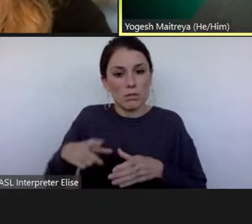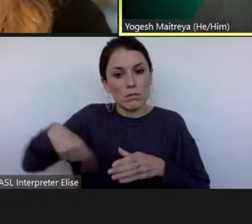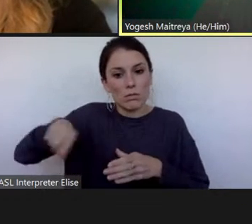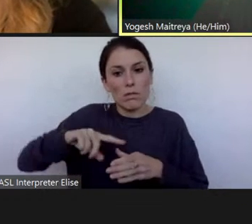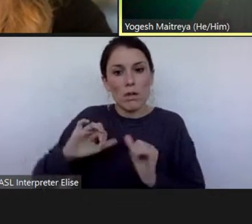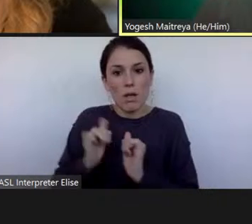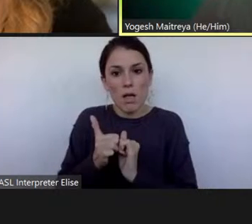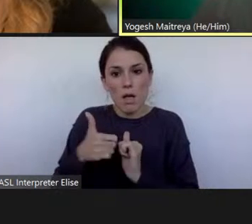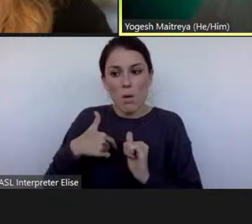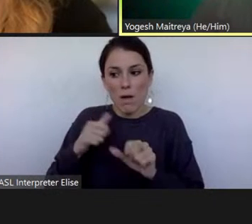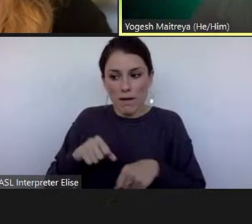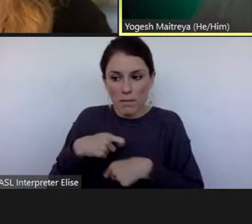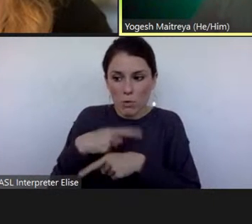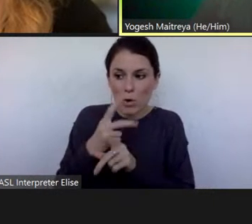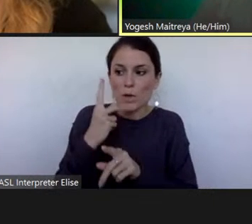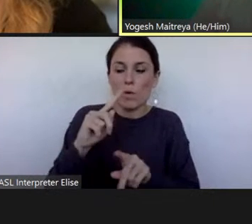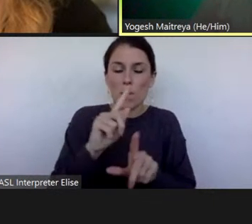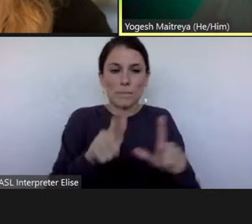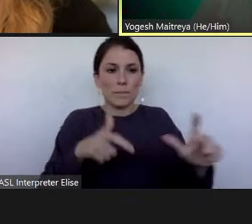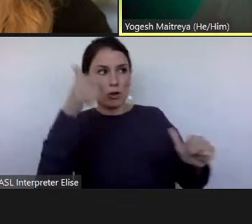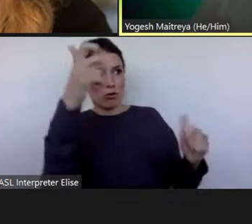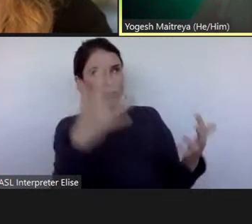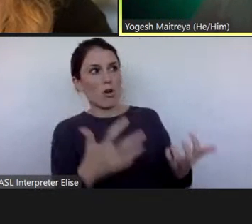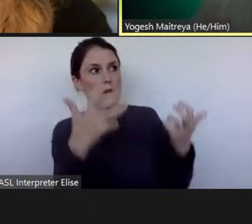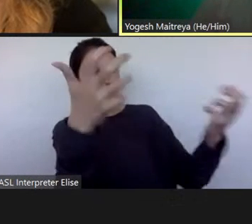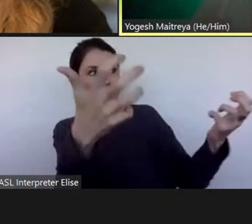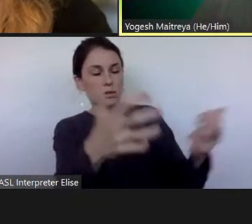for the larger audience.